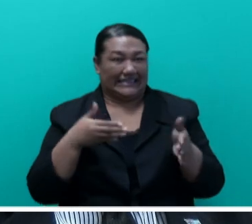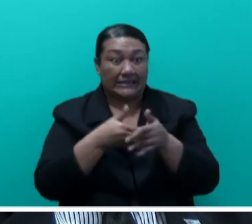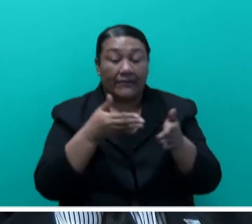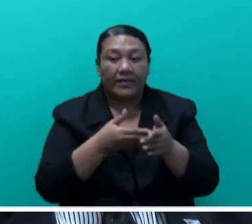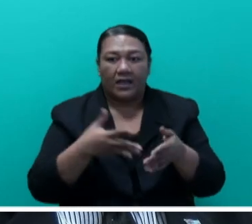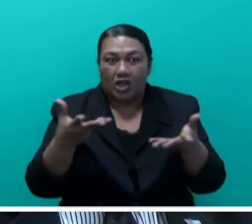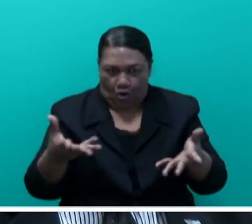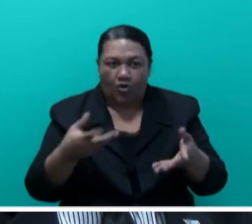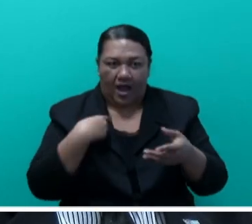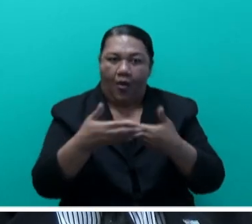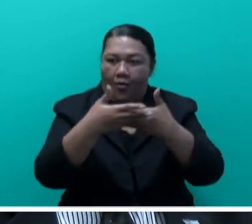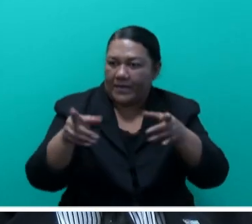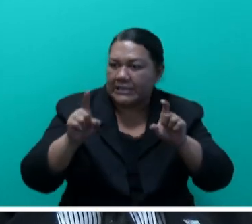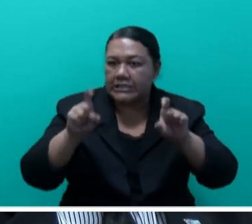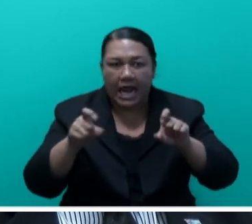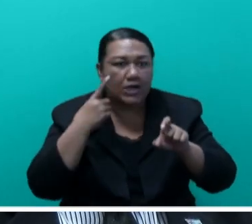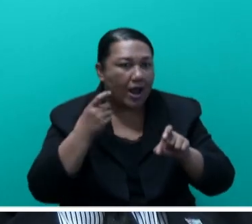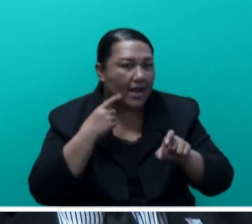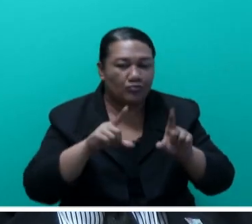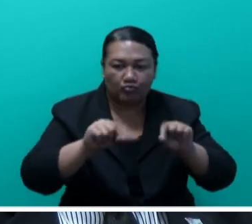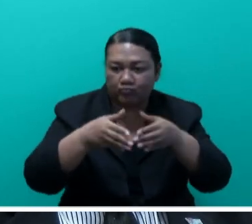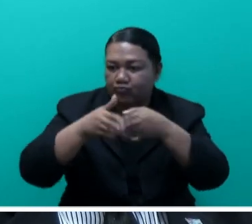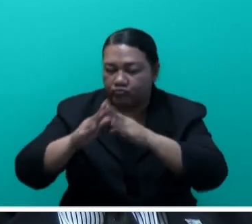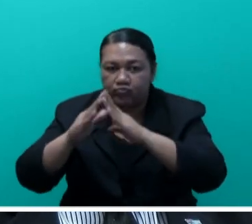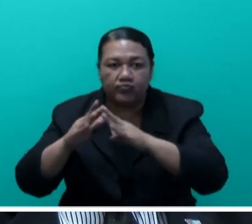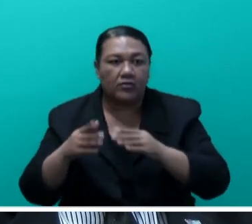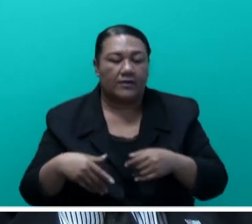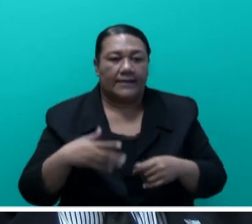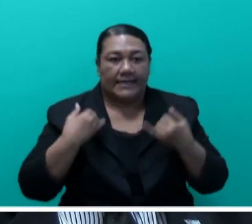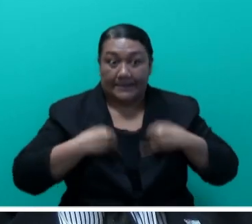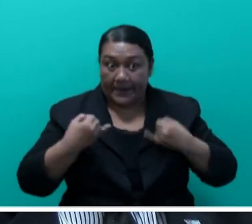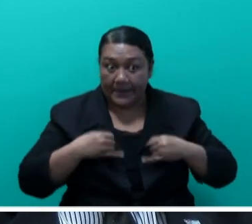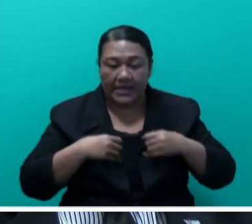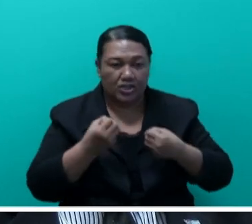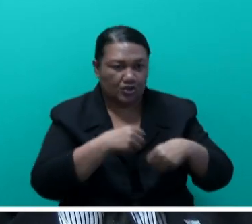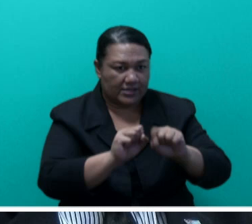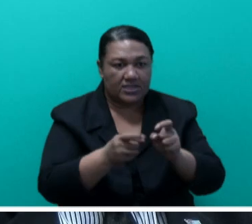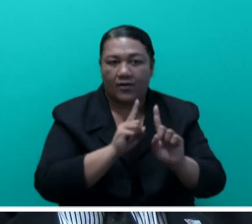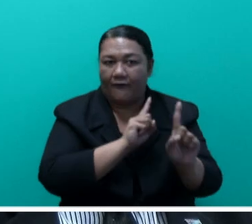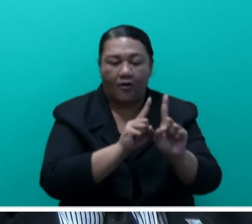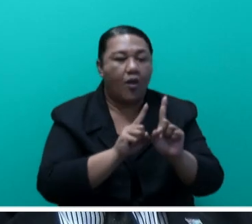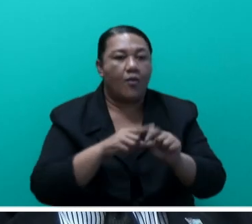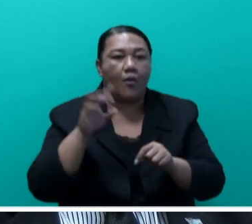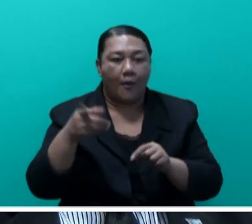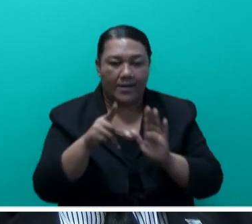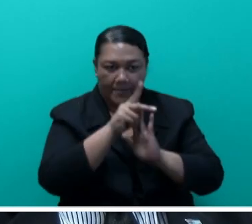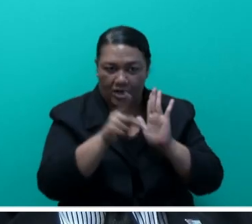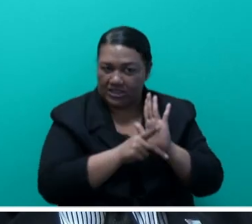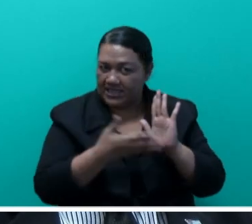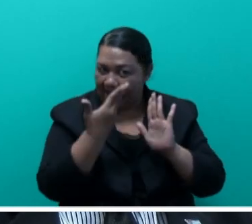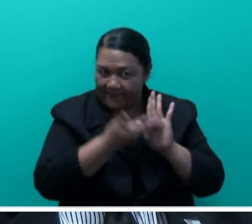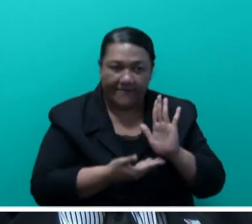lifestyles. On its strategic implementation, Mr. Speaker, The success of this policy lies in